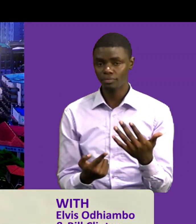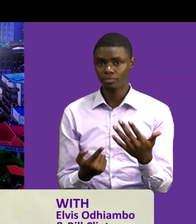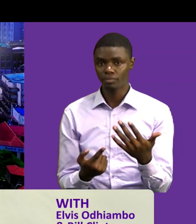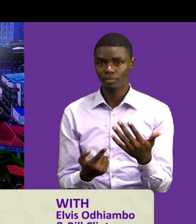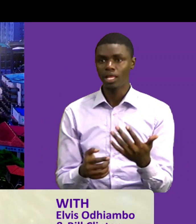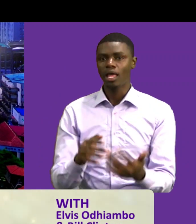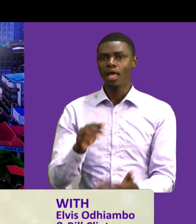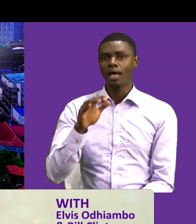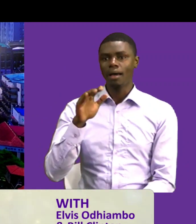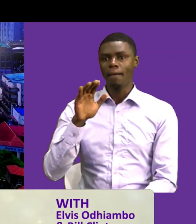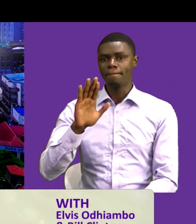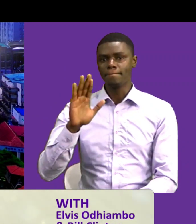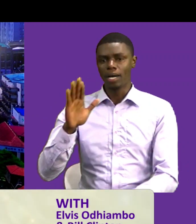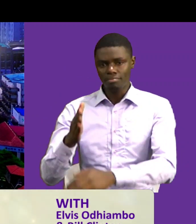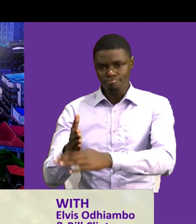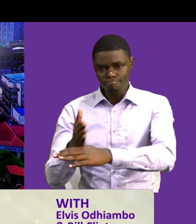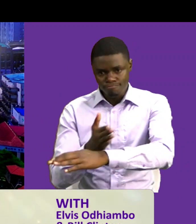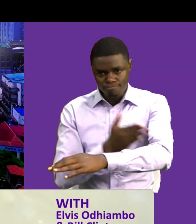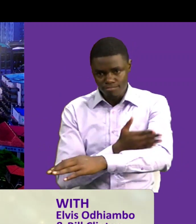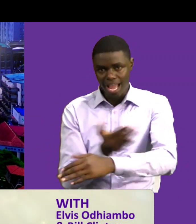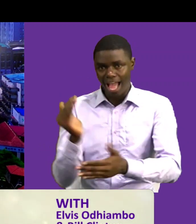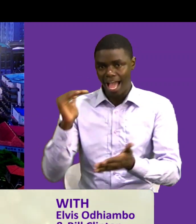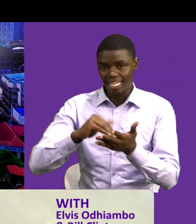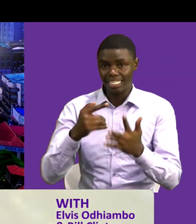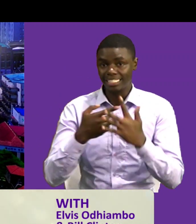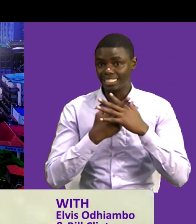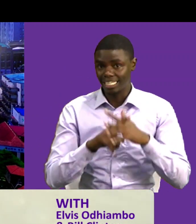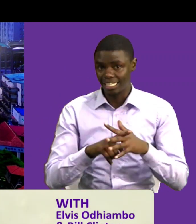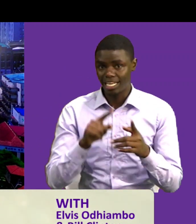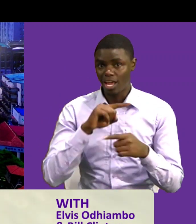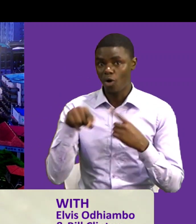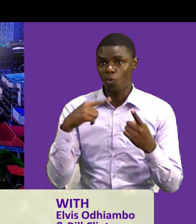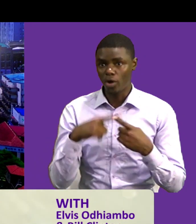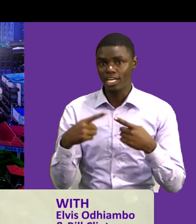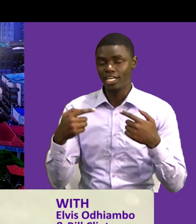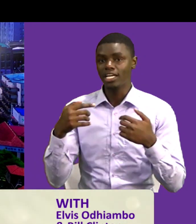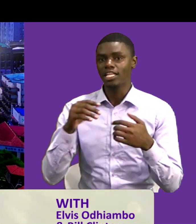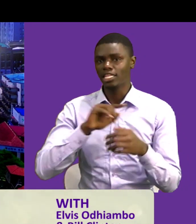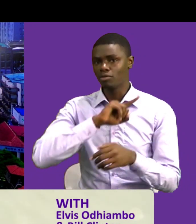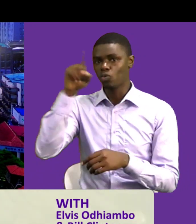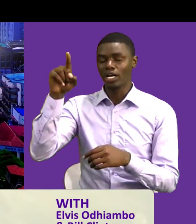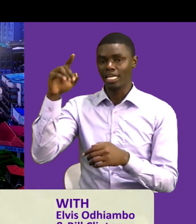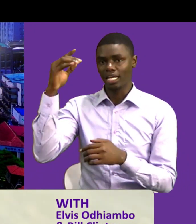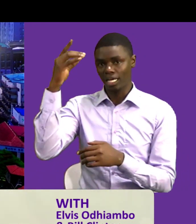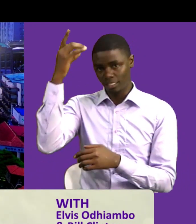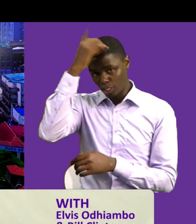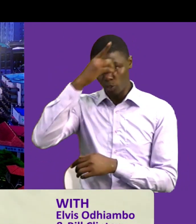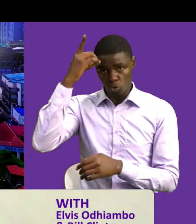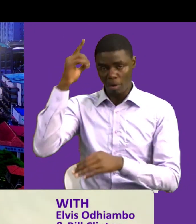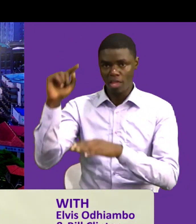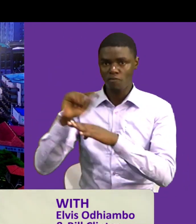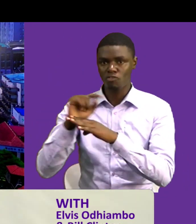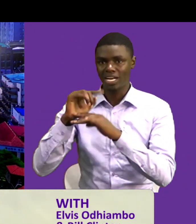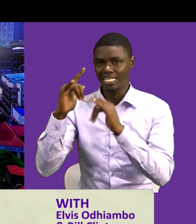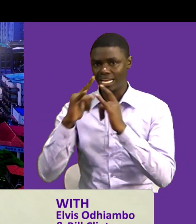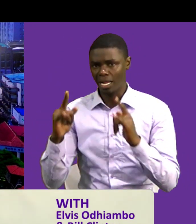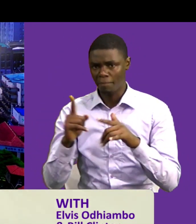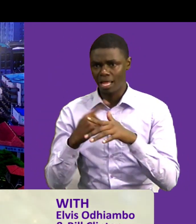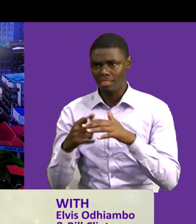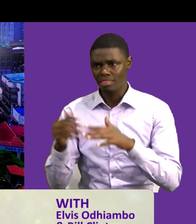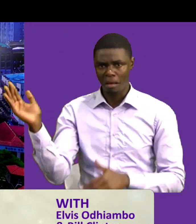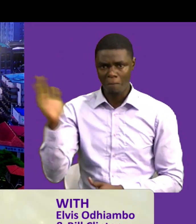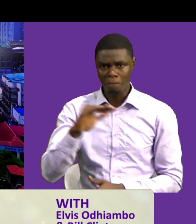their rise again started when they went for a training camp in Dubai, and they came